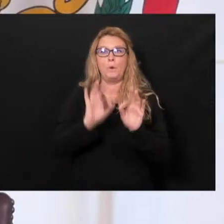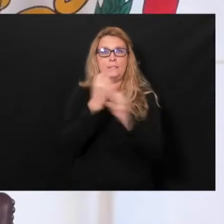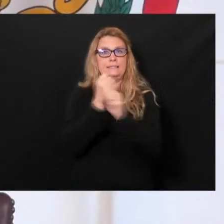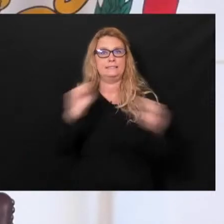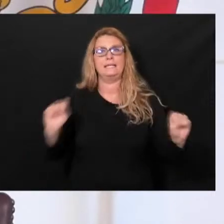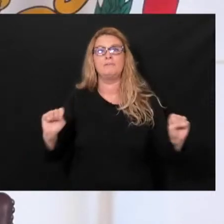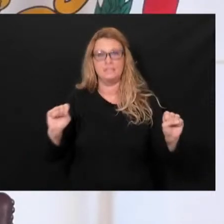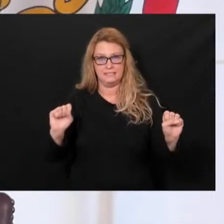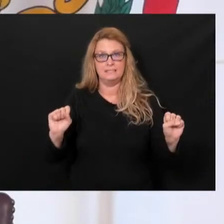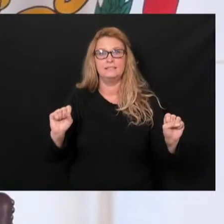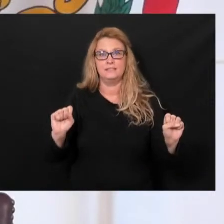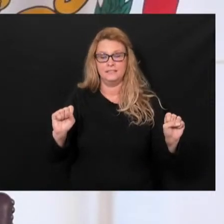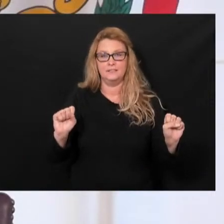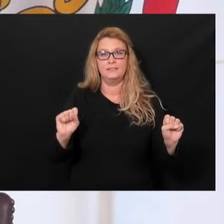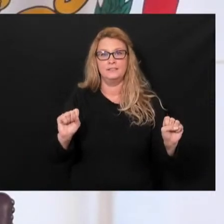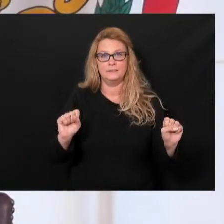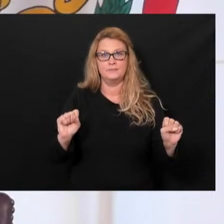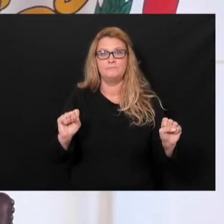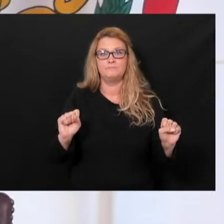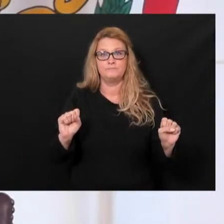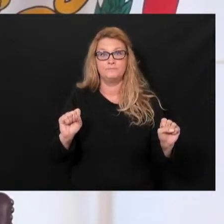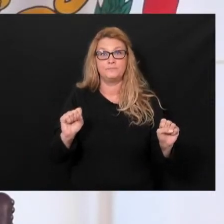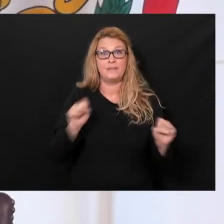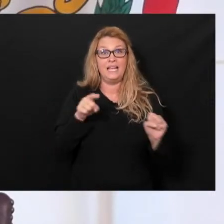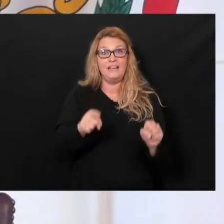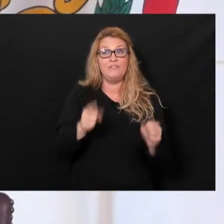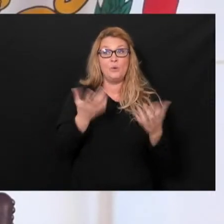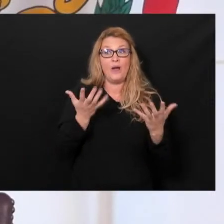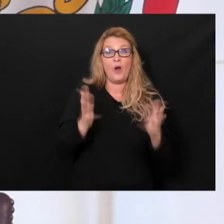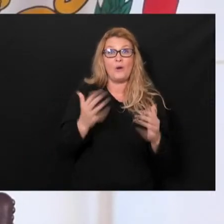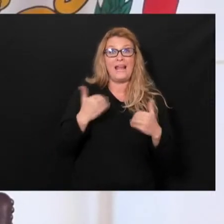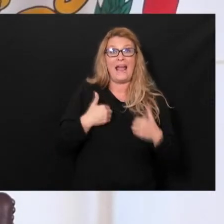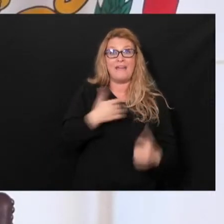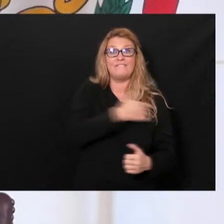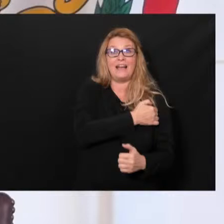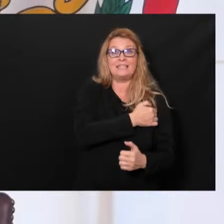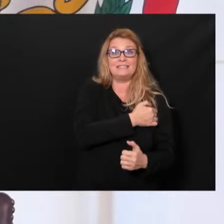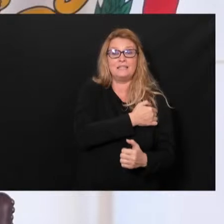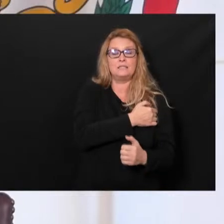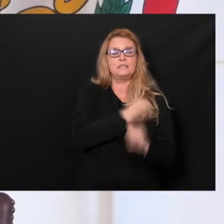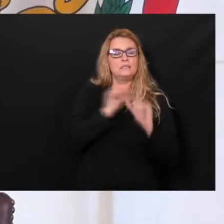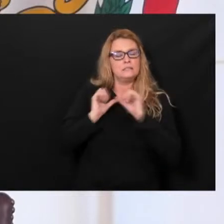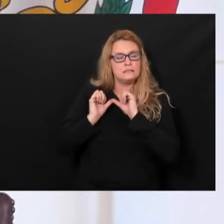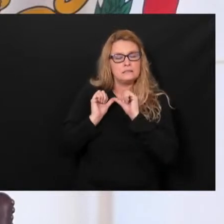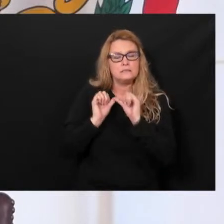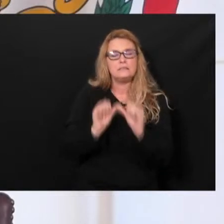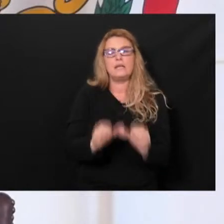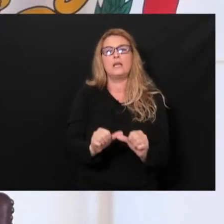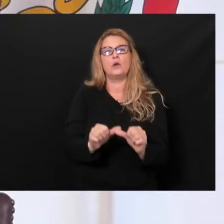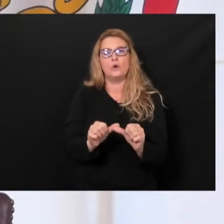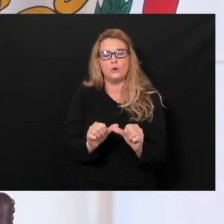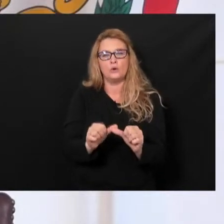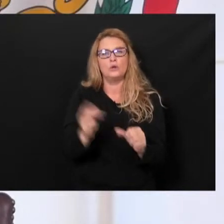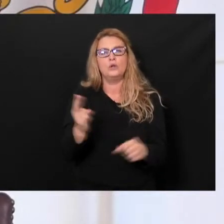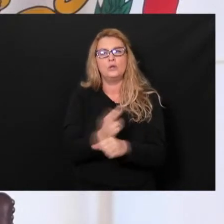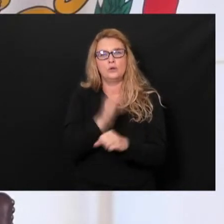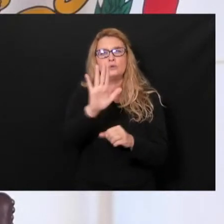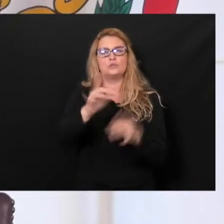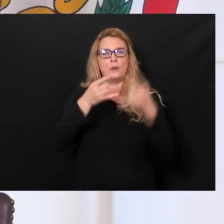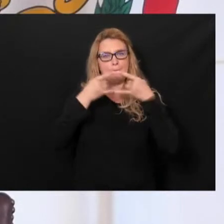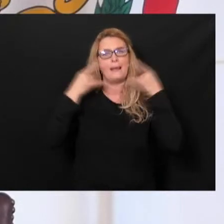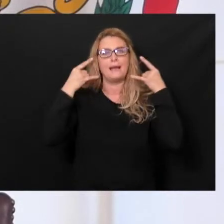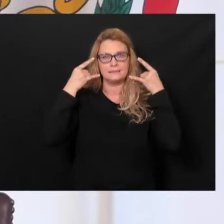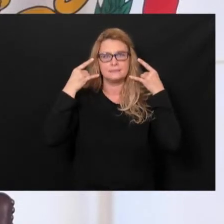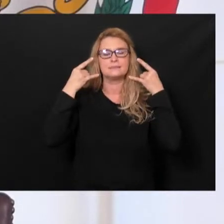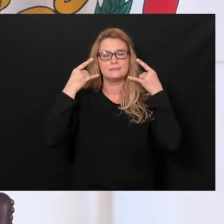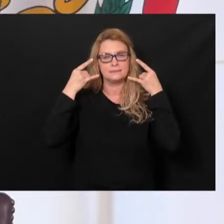COVID vaccine. And even if you've got your COVID vaccines today, I highly, highly, highly still encourage you